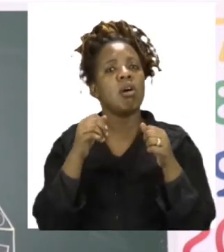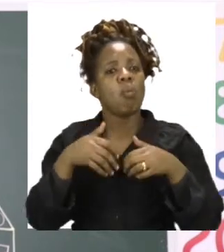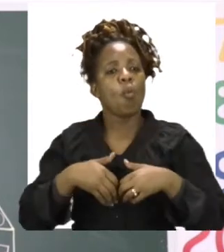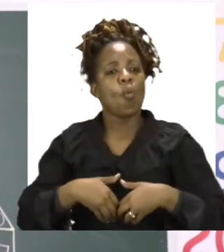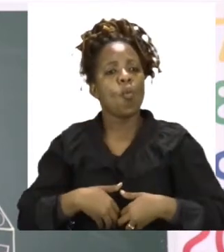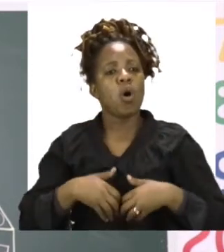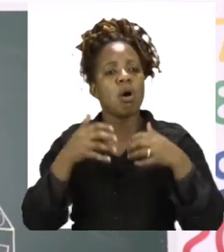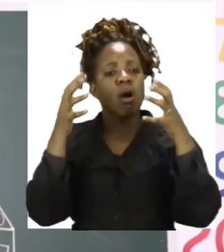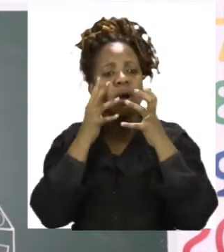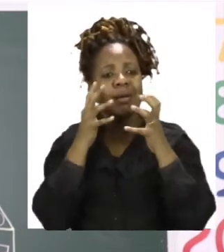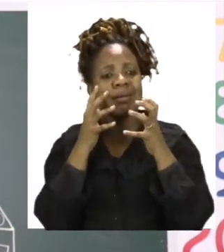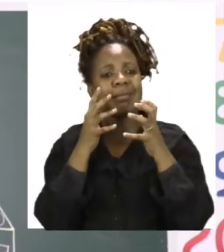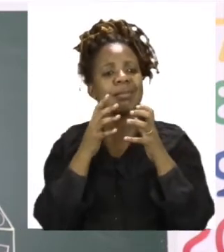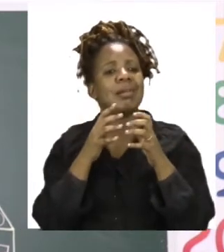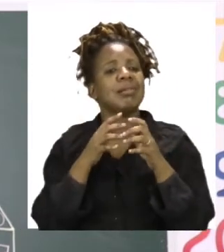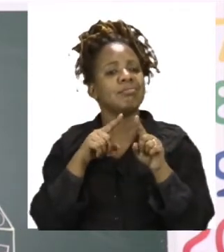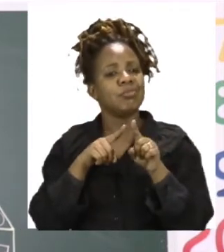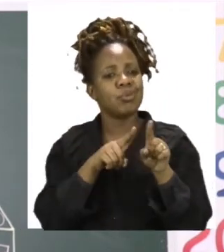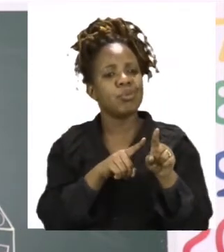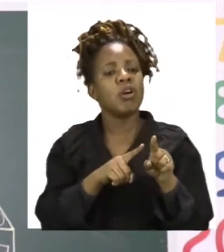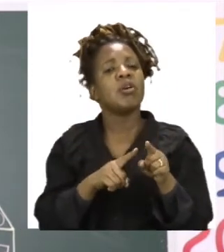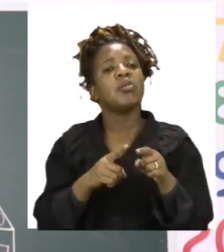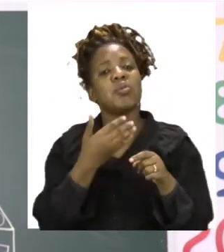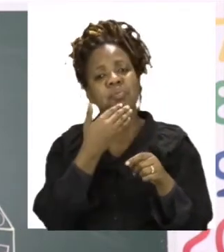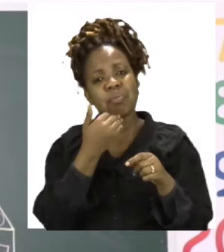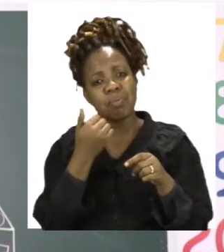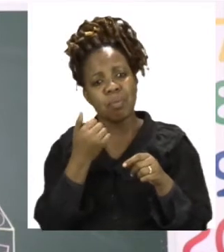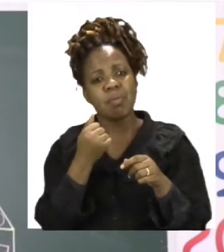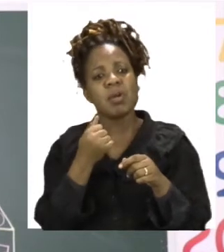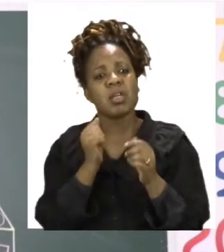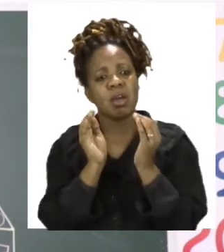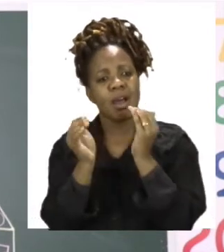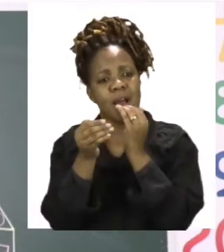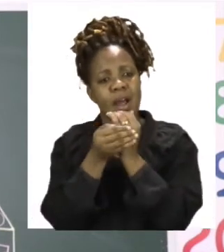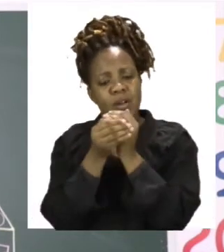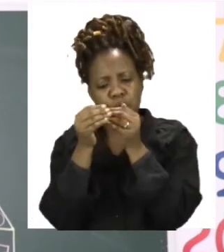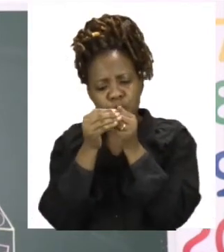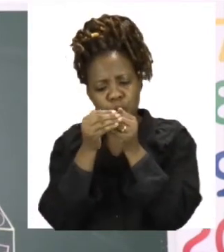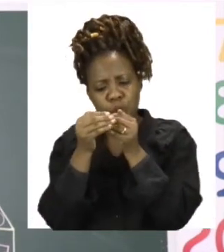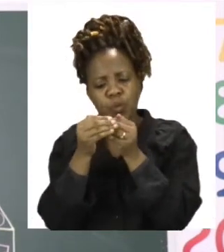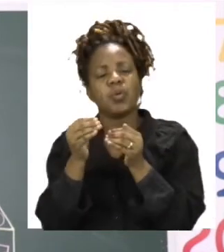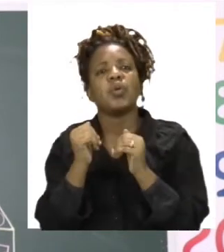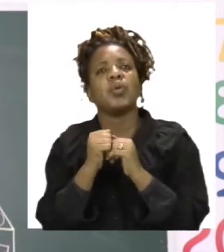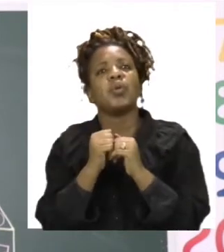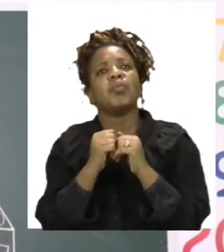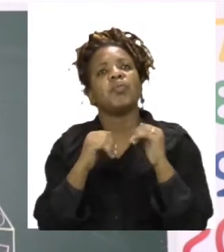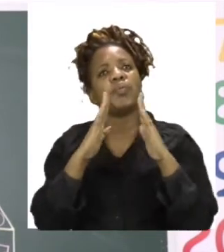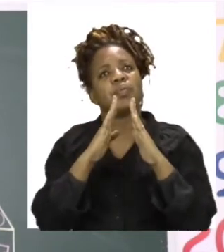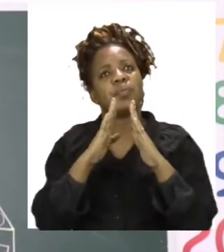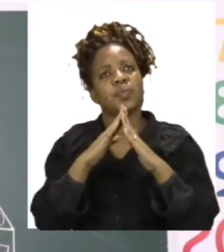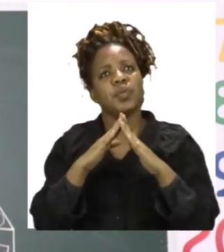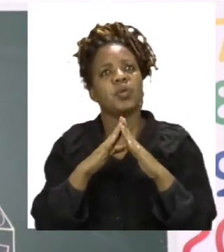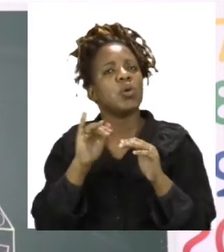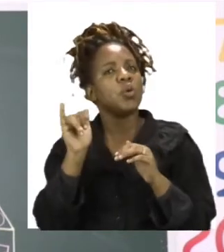get eaten. So he needs to go to the nearest house of 10. Is it